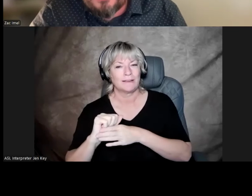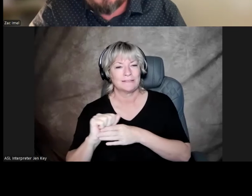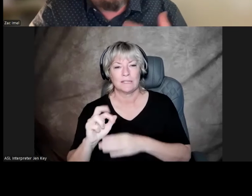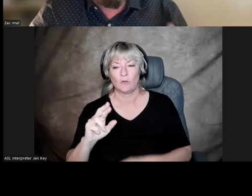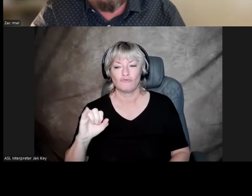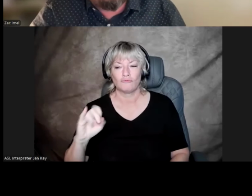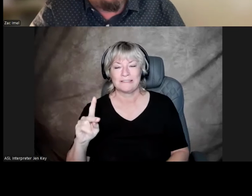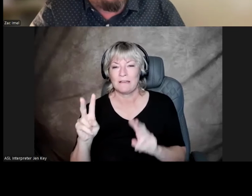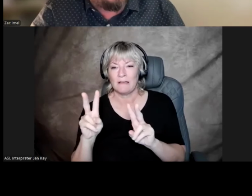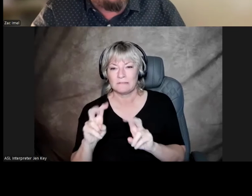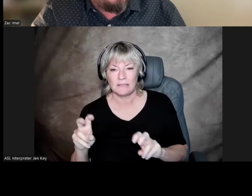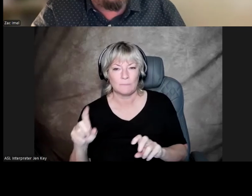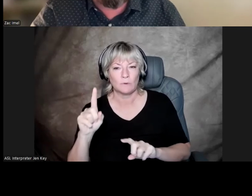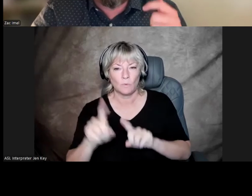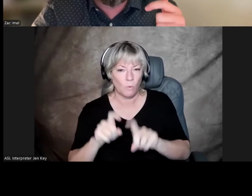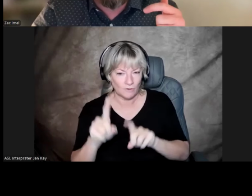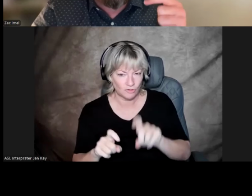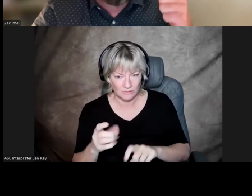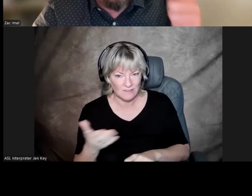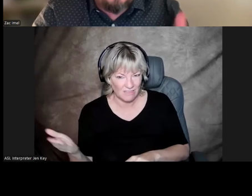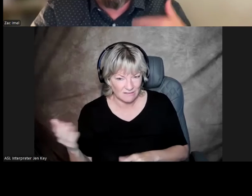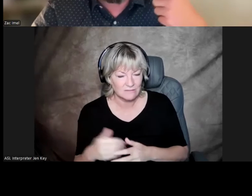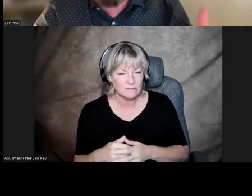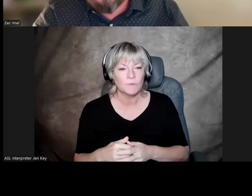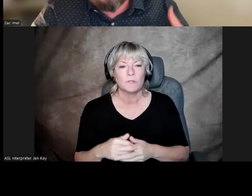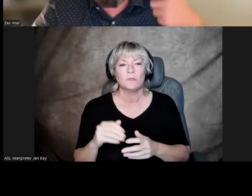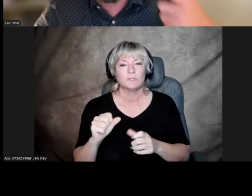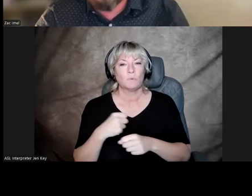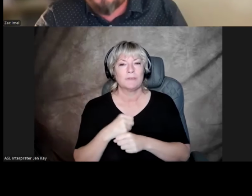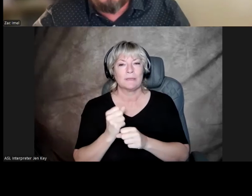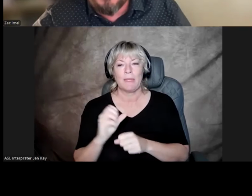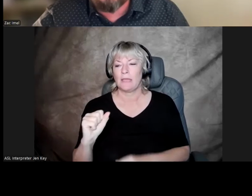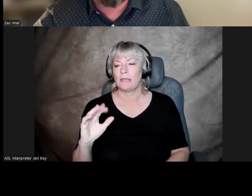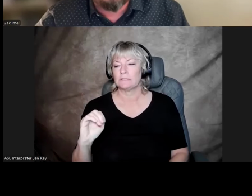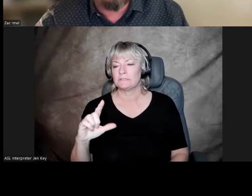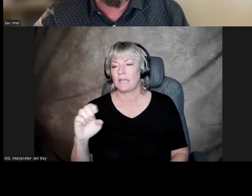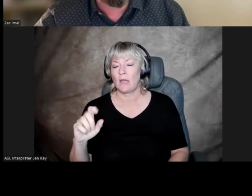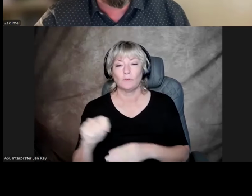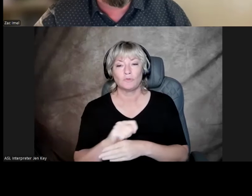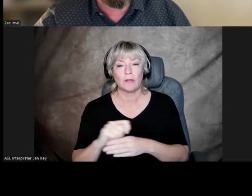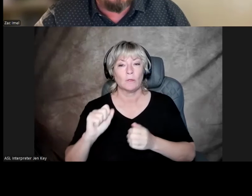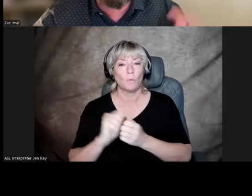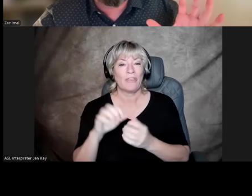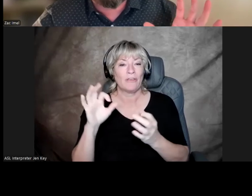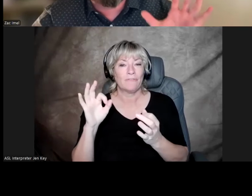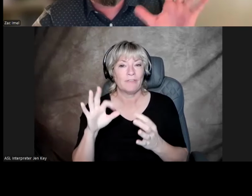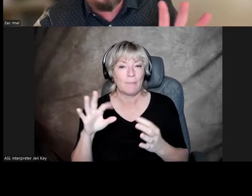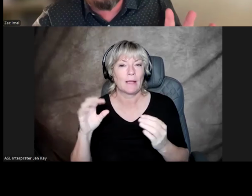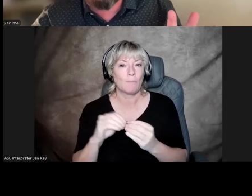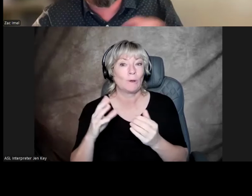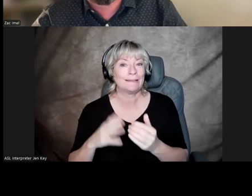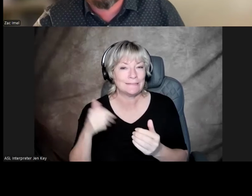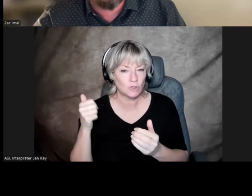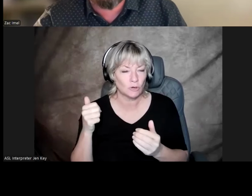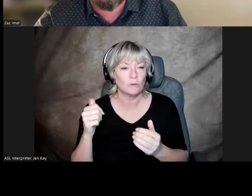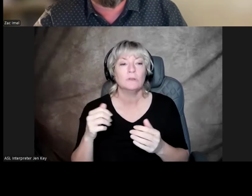assessment questions and other sorts of things there. And so we can make scaled training with feedback a little bit more easier to pull off, so you can have trainers